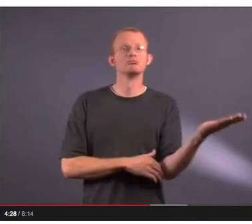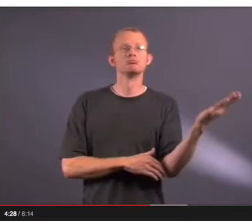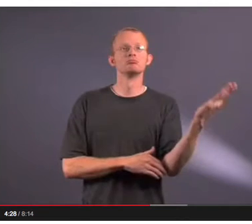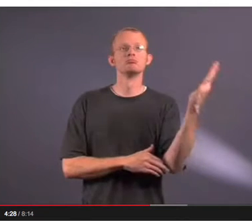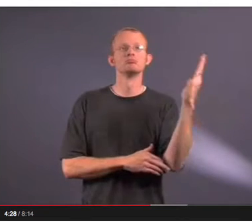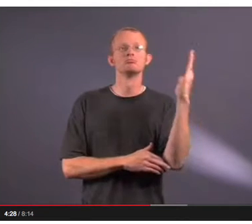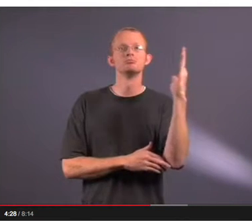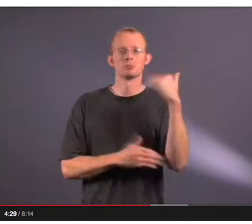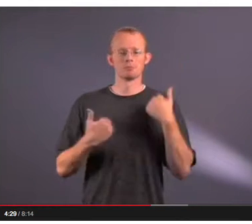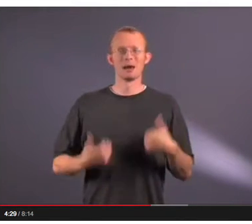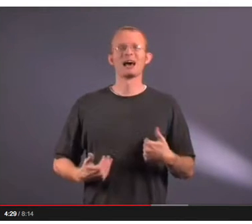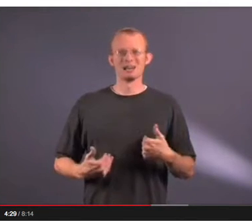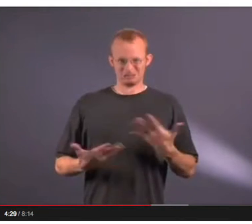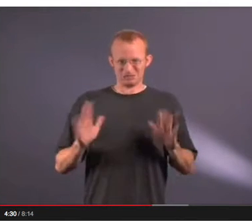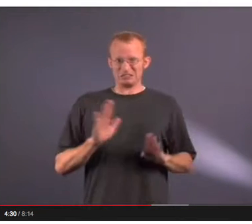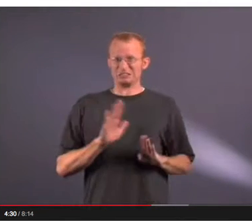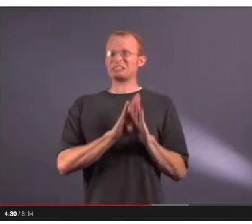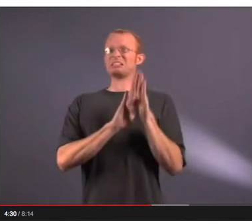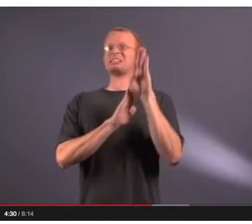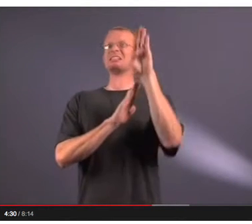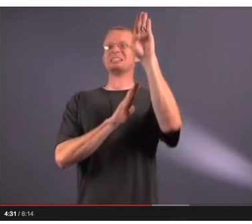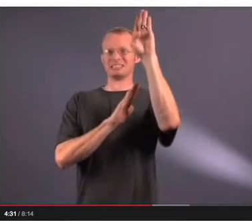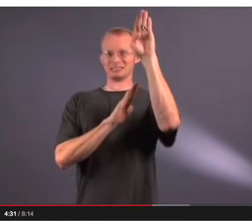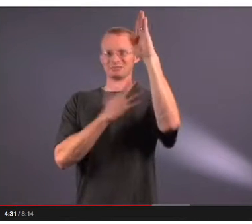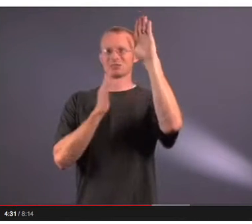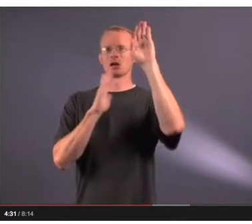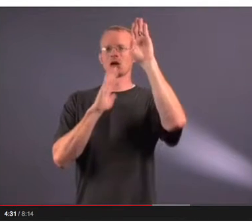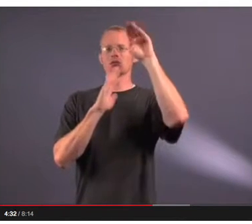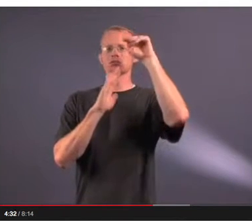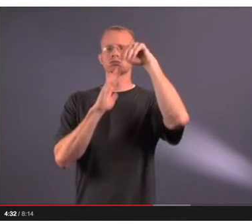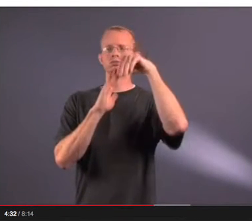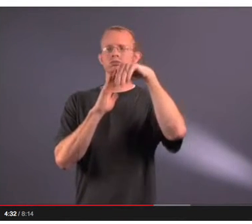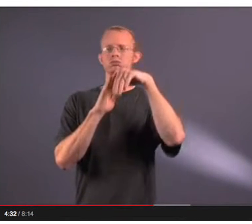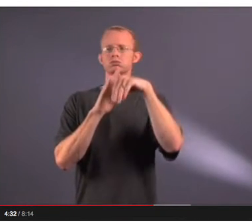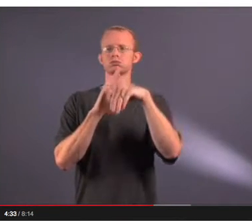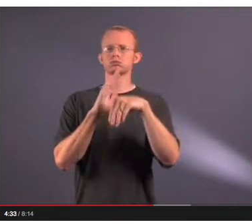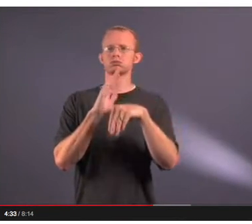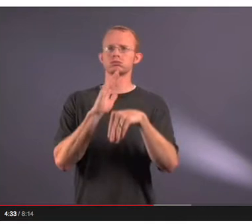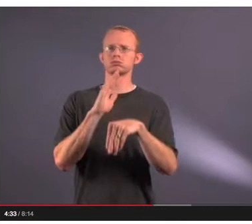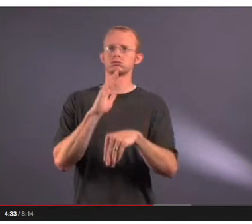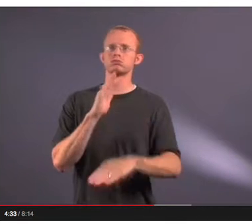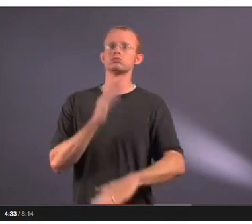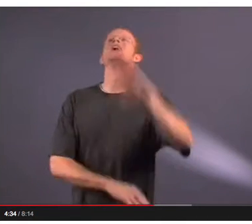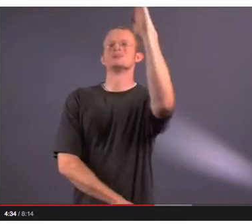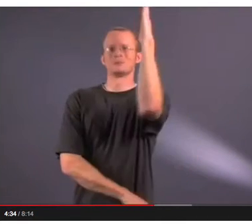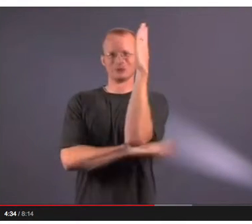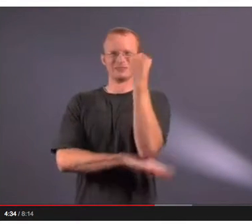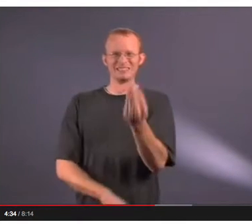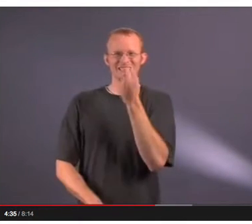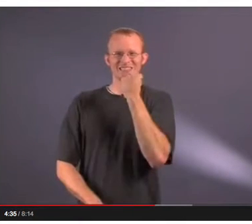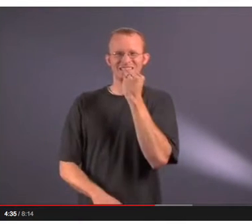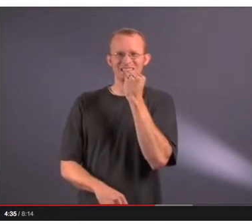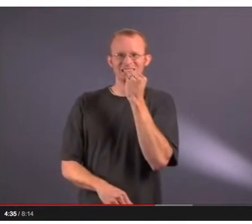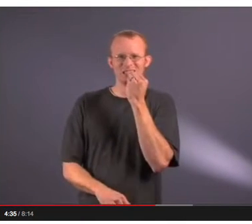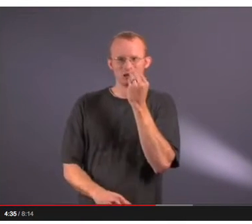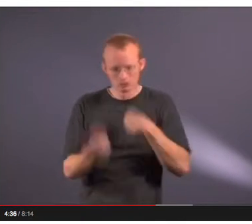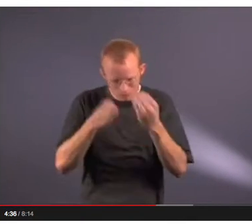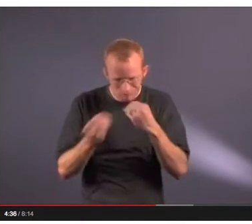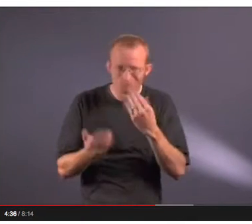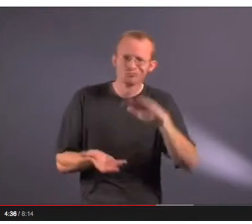eat a huge meal in the morning, and then until lunchtime, you're hungry. Your metabolism skyrockets and then it falls. And